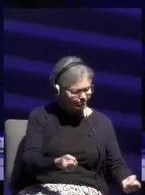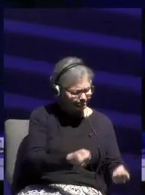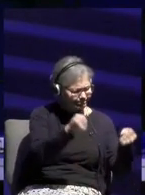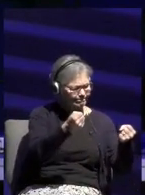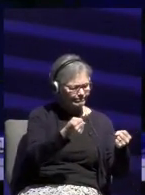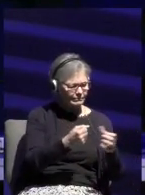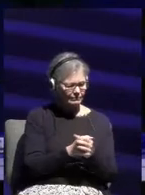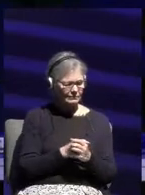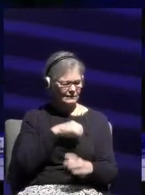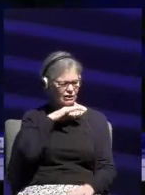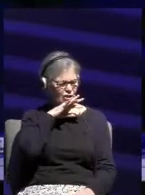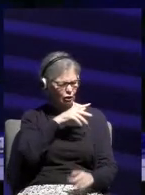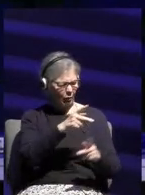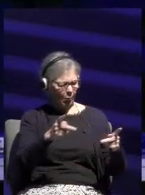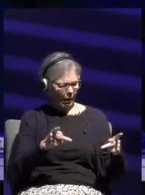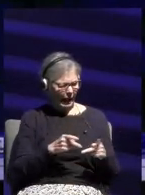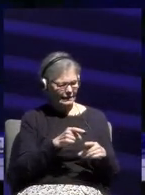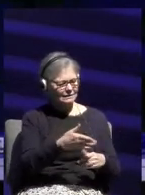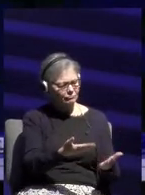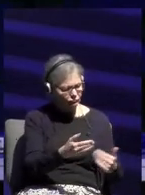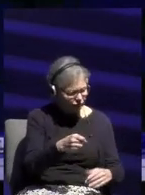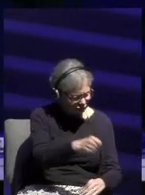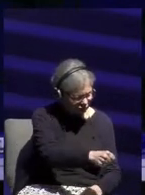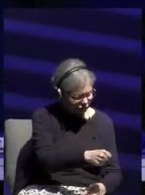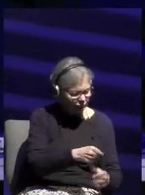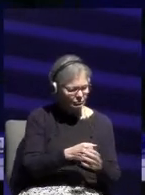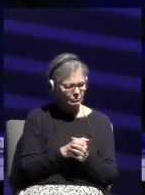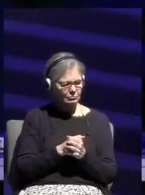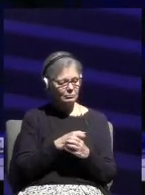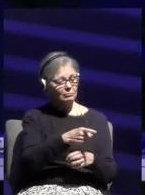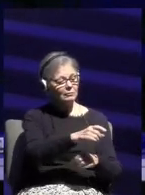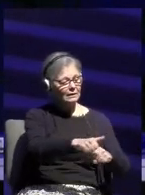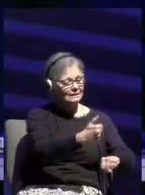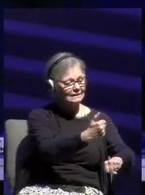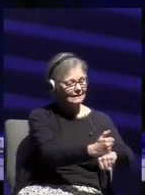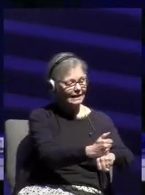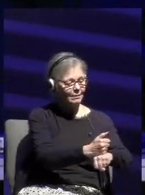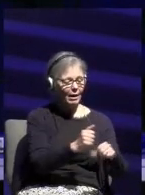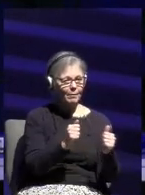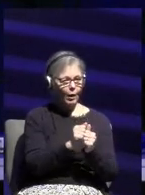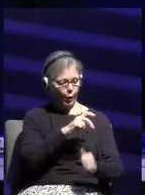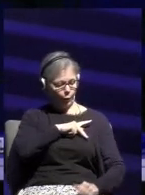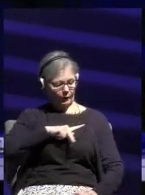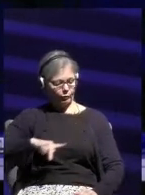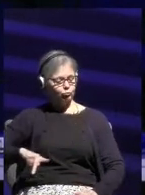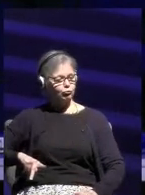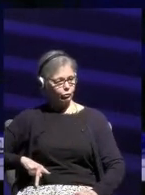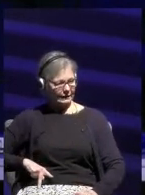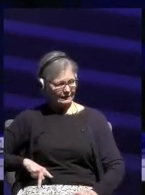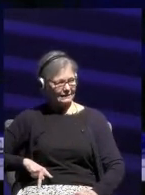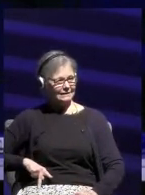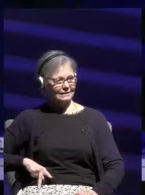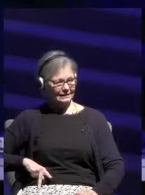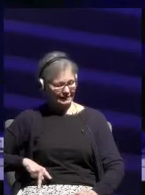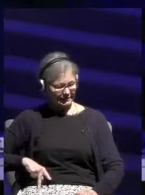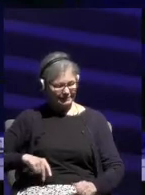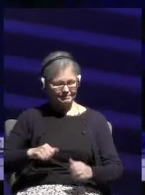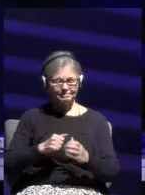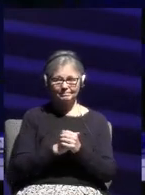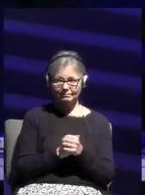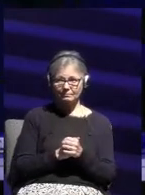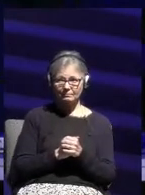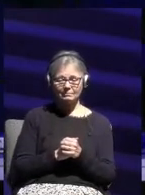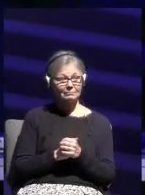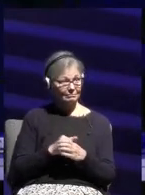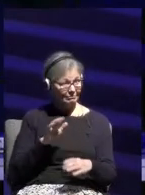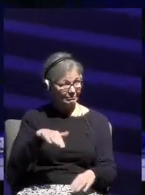that's a bad place to be. There he may set him with princes, even with the princes of his people. Can